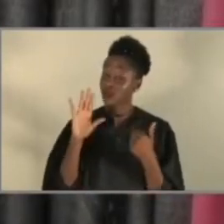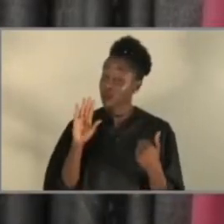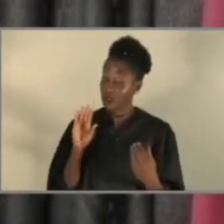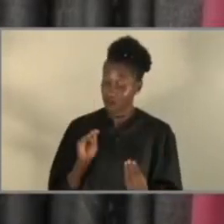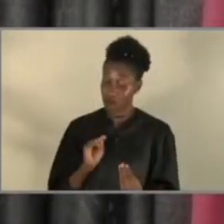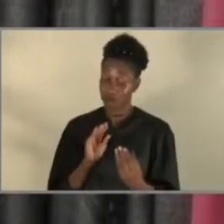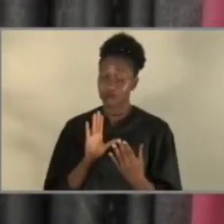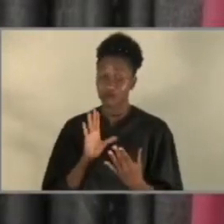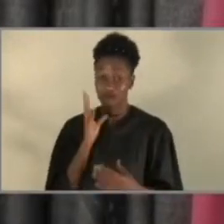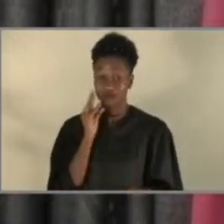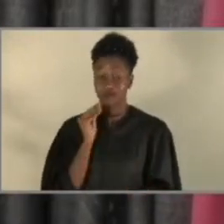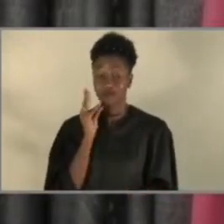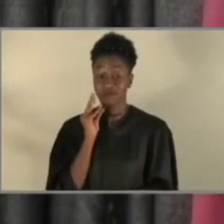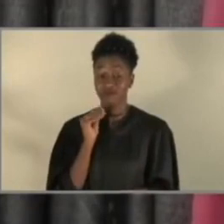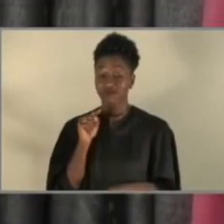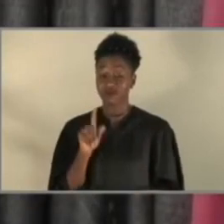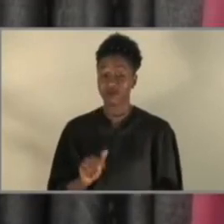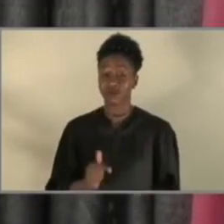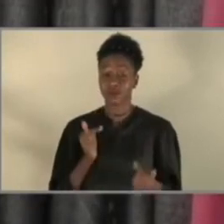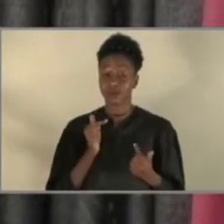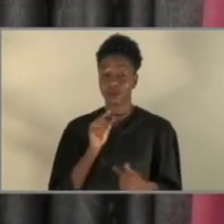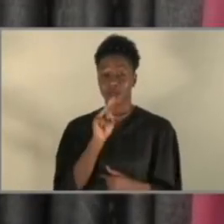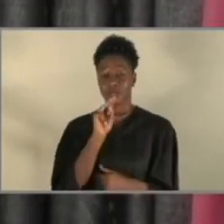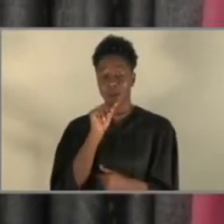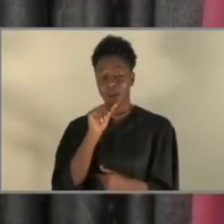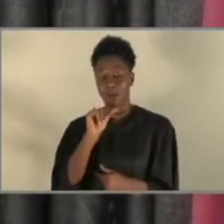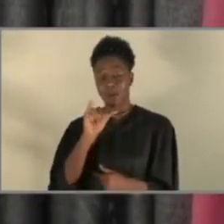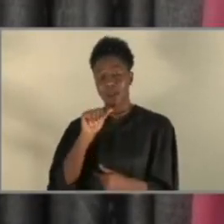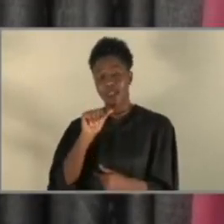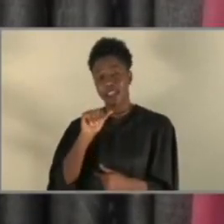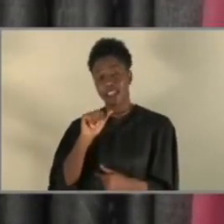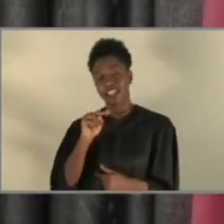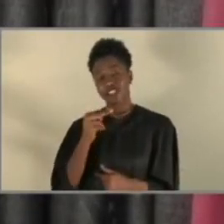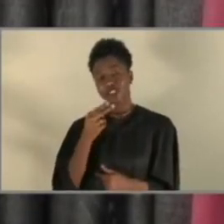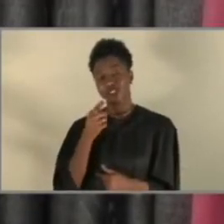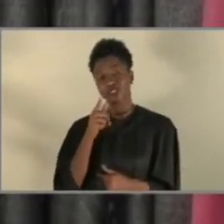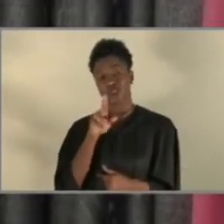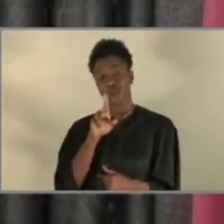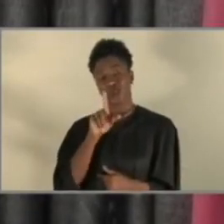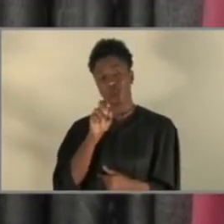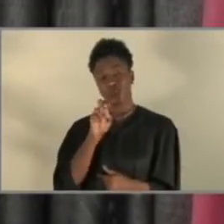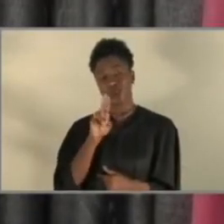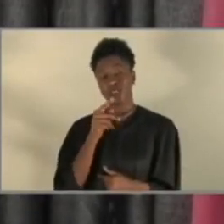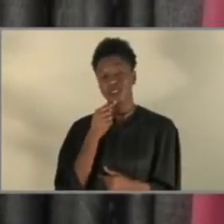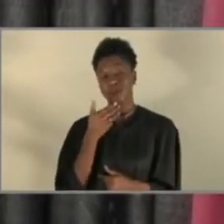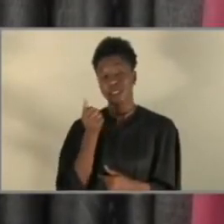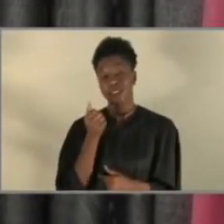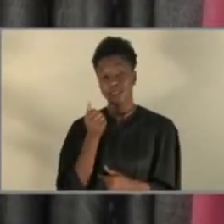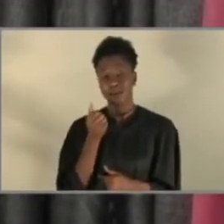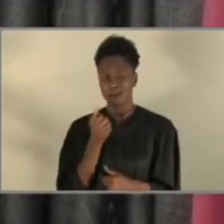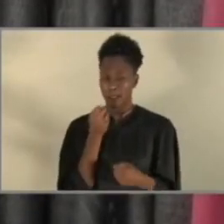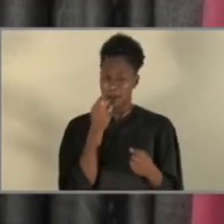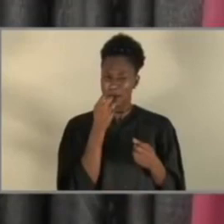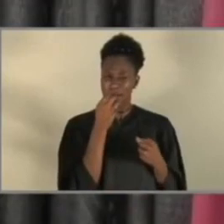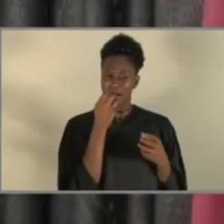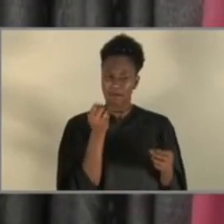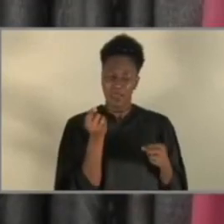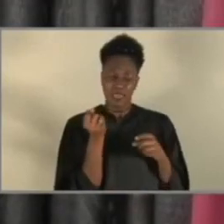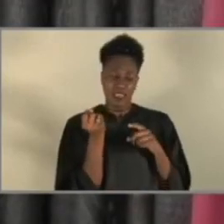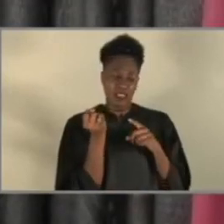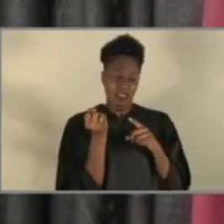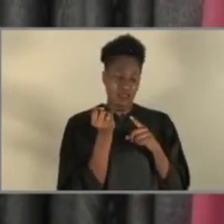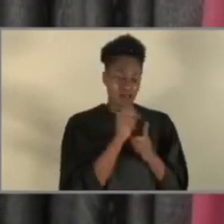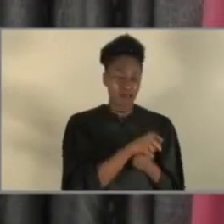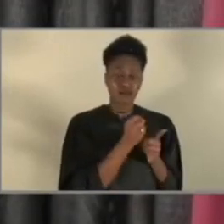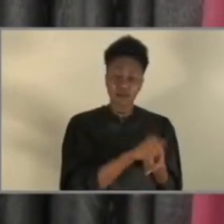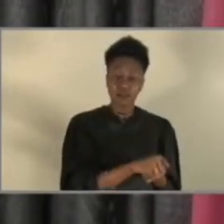life. Maya Angelou said it best, you may encounter many defeats, but you must